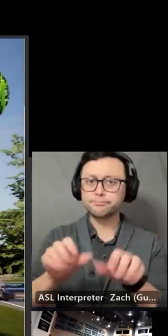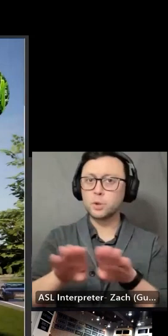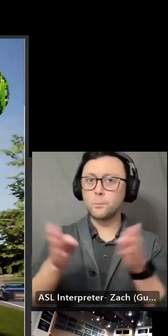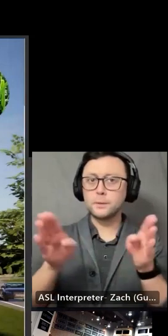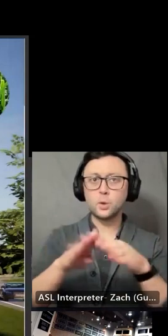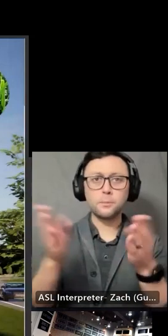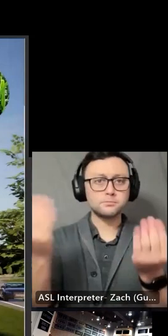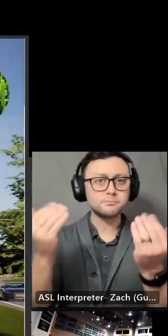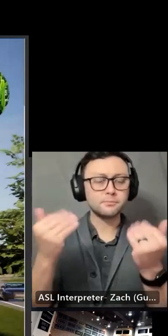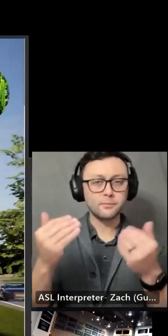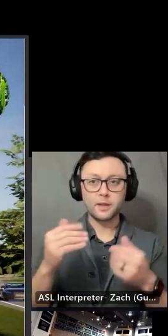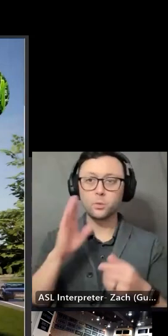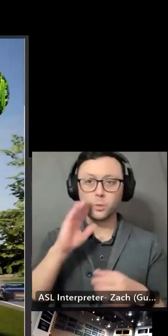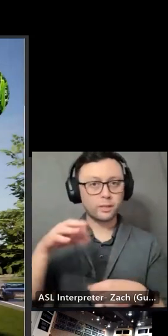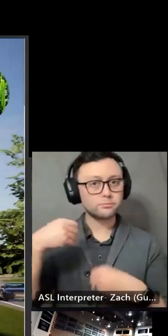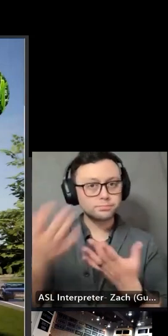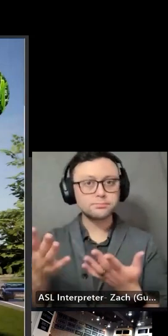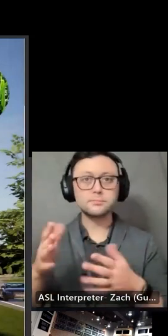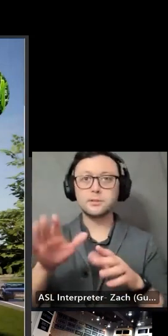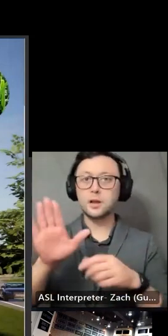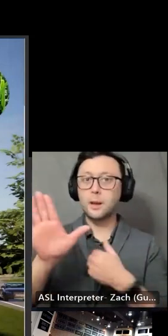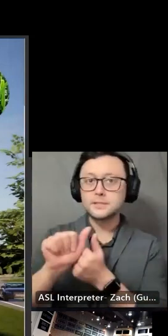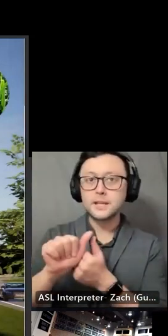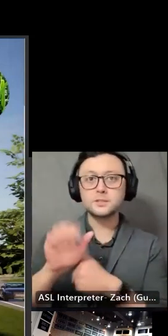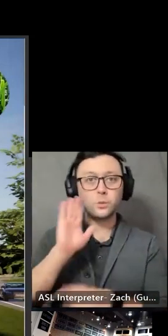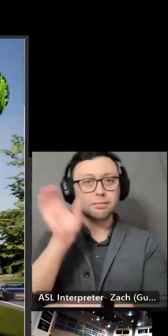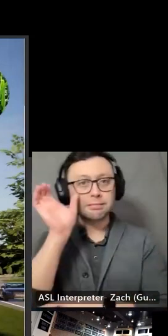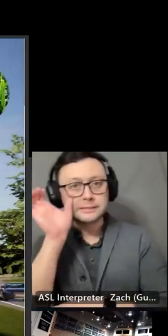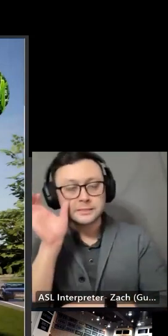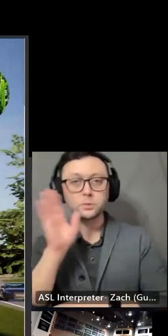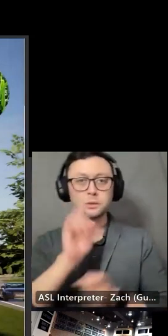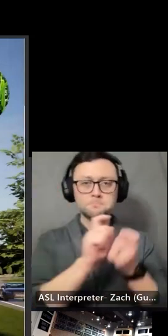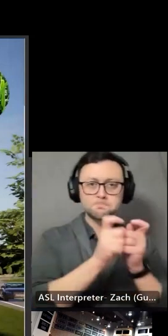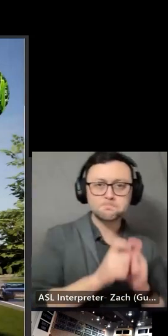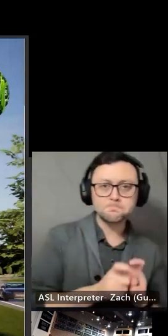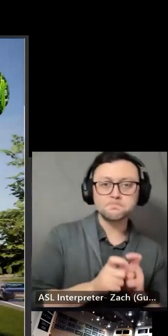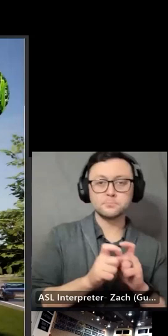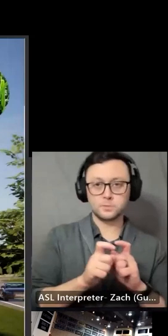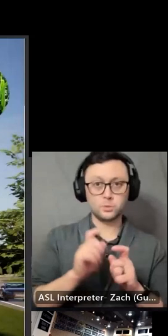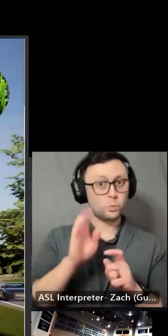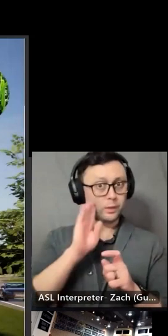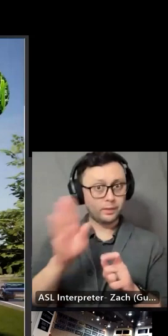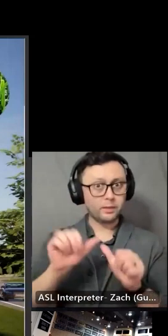keep bringing updates, listening, and coming back with modifications.